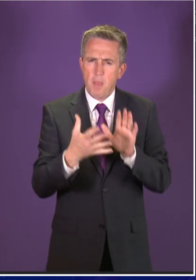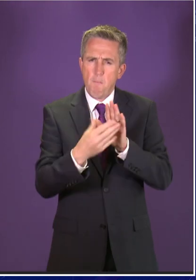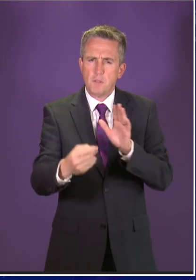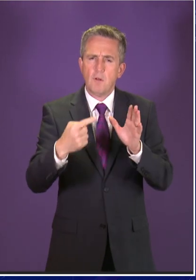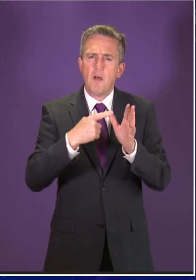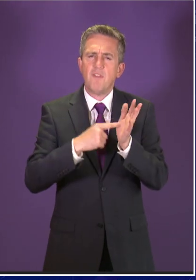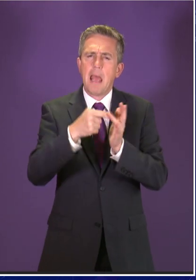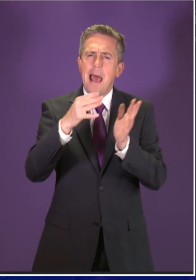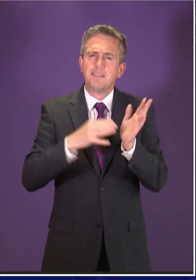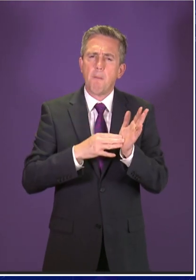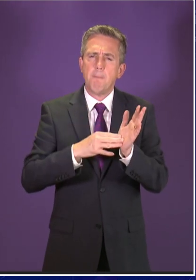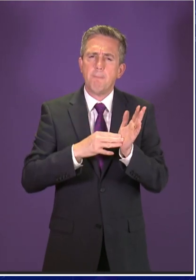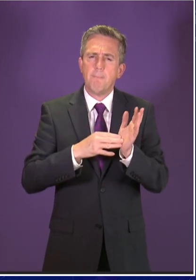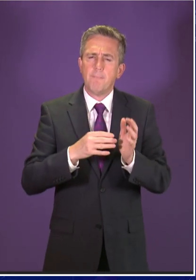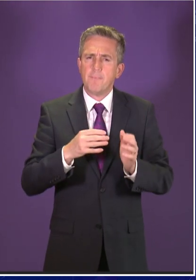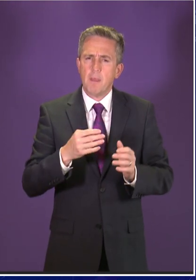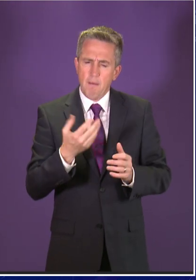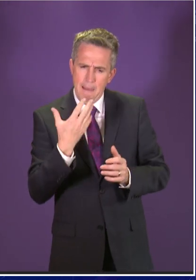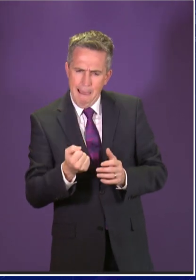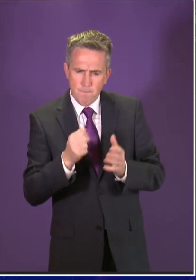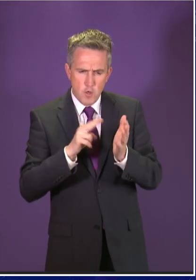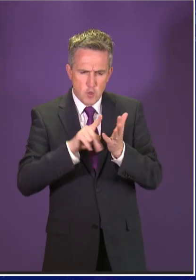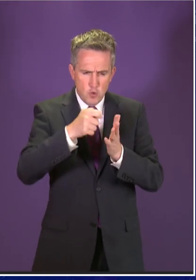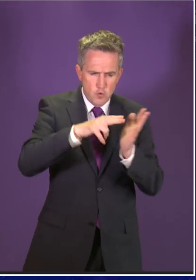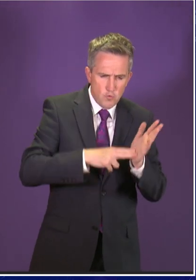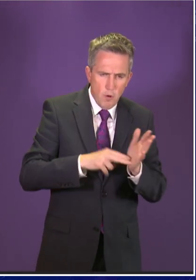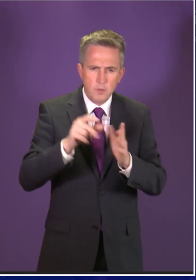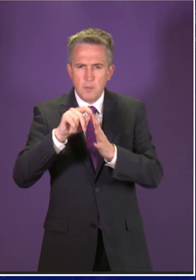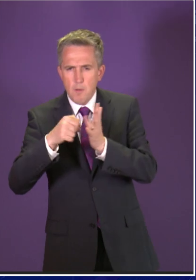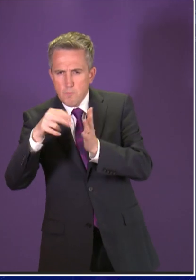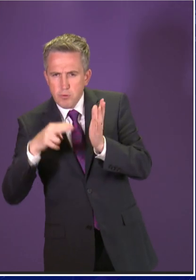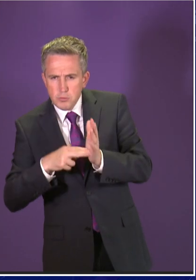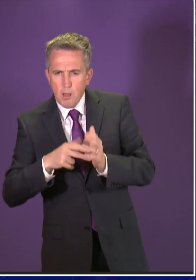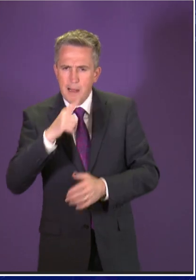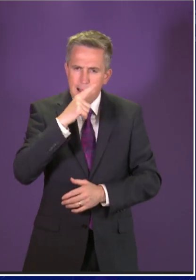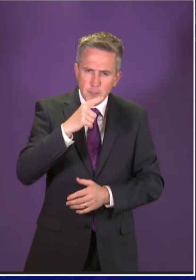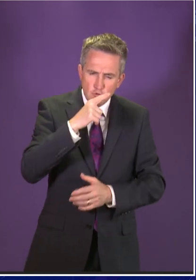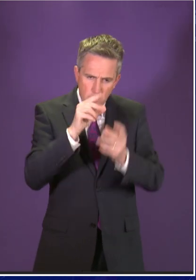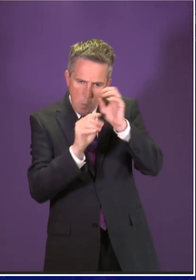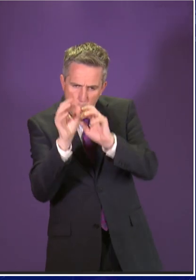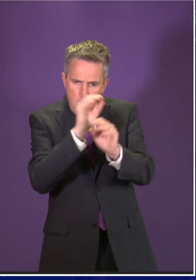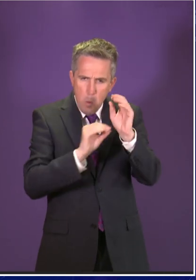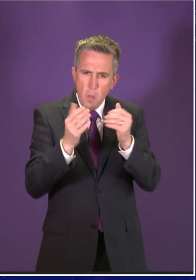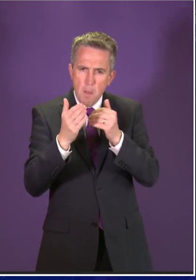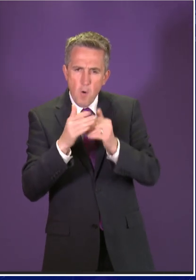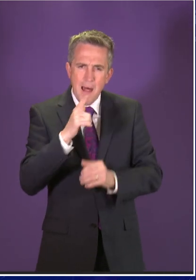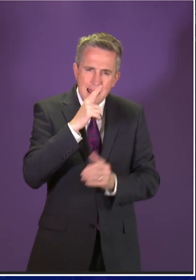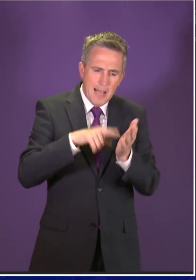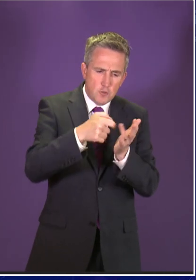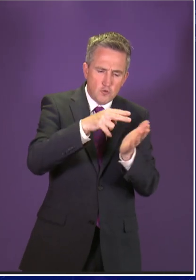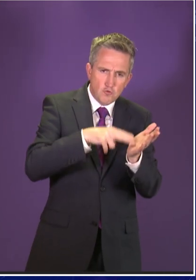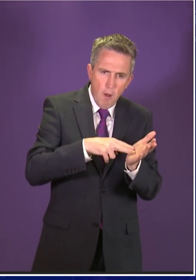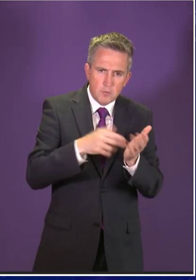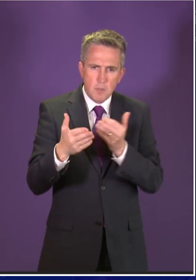fruit of the Enlightenment, where you have the incredible concentration of neutrons and protons in the center and electrons on the outside. And the more electrons you have, the stronger